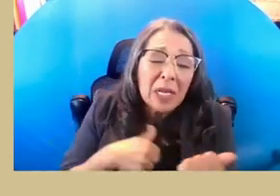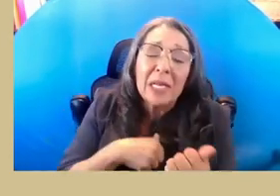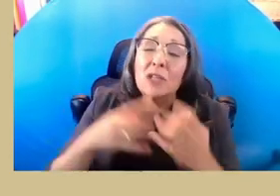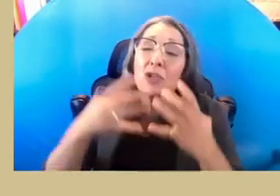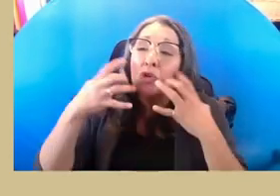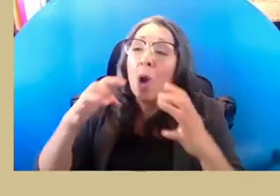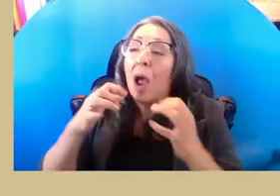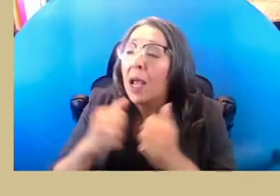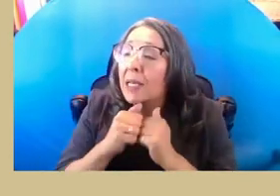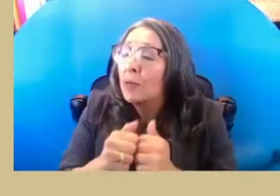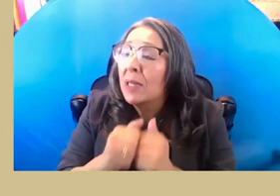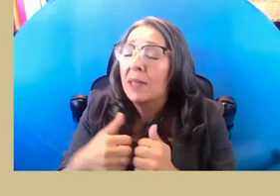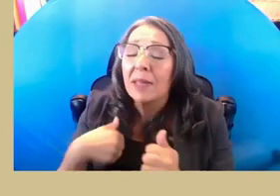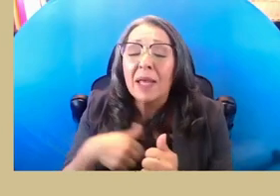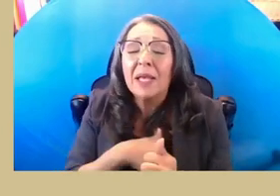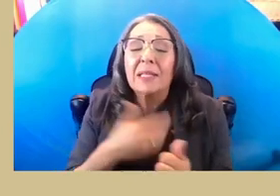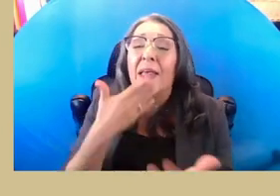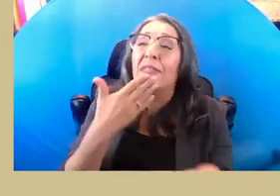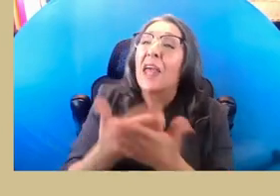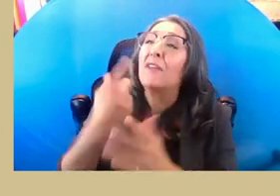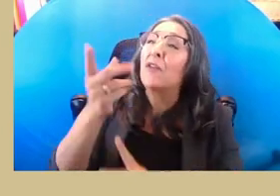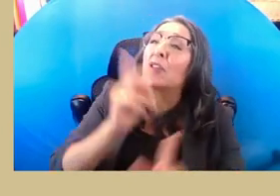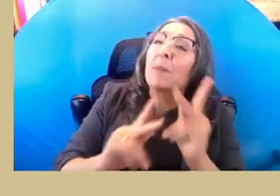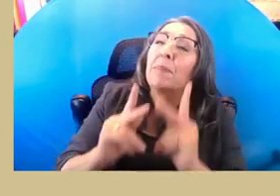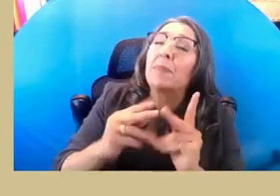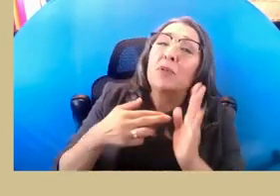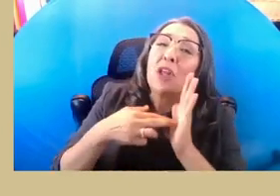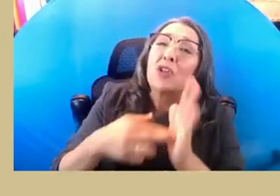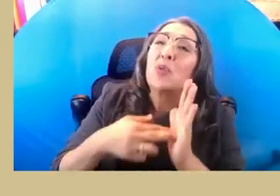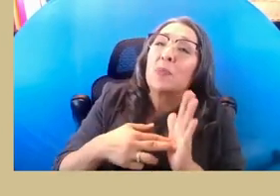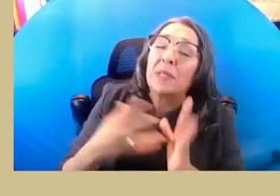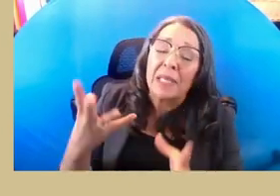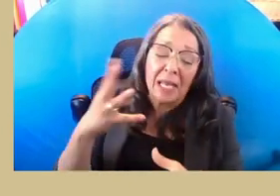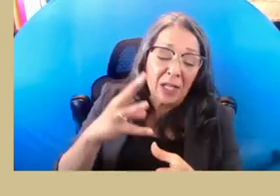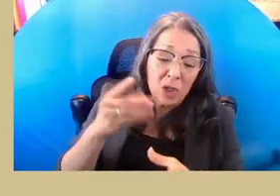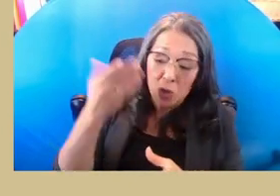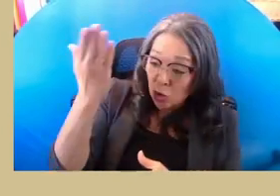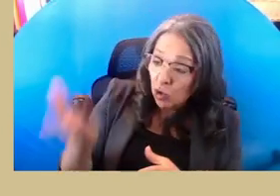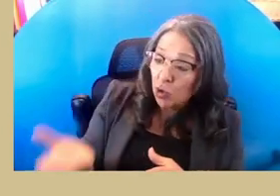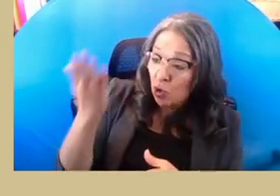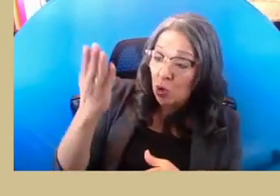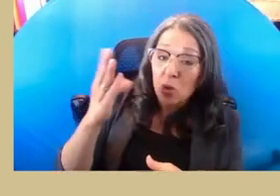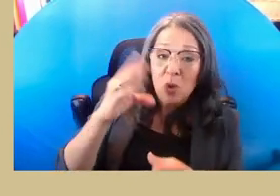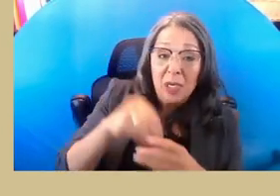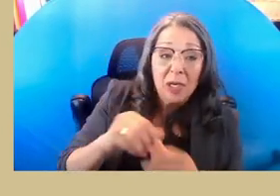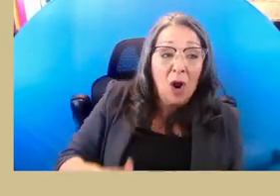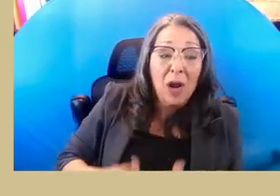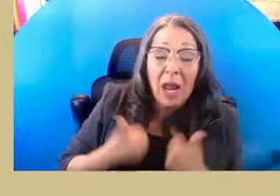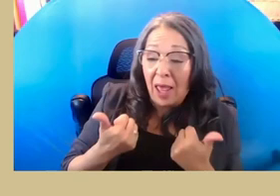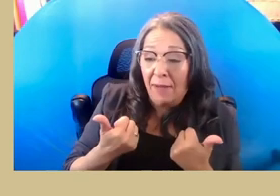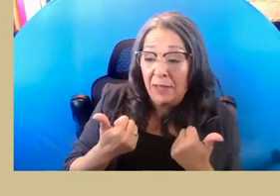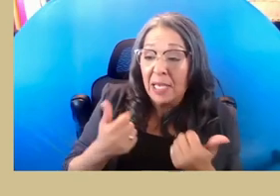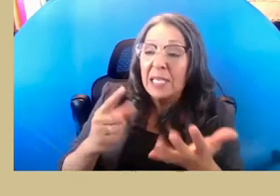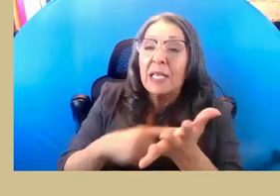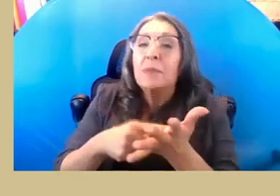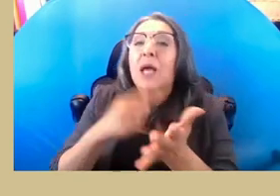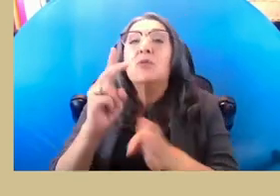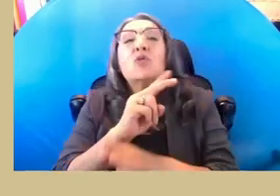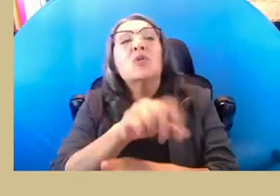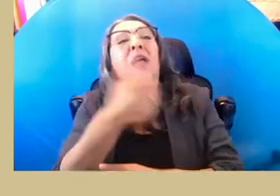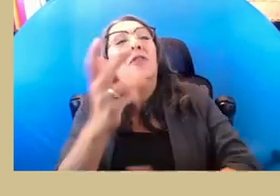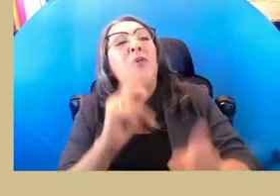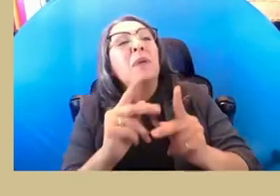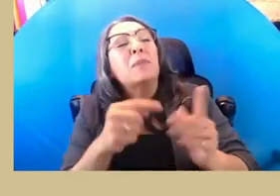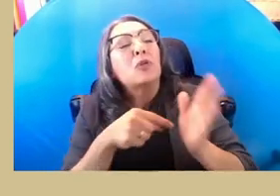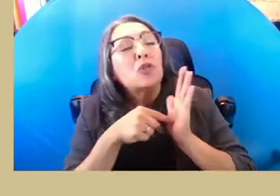for the people who represent You in our lives. God, the people who love us that way, God, because sometimes that's what You do, God, is You use other people to show us Your love,